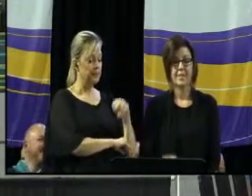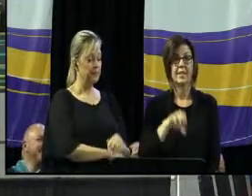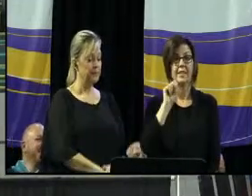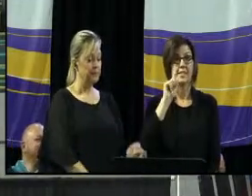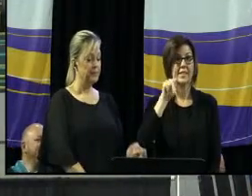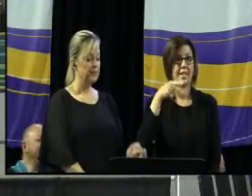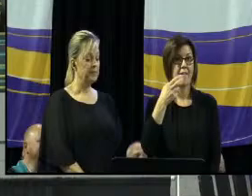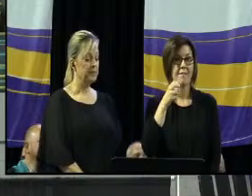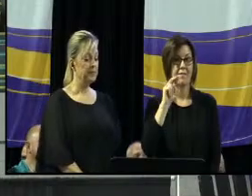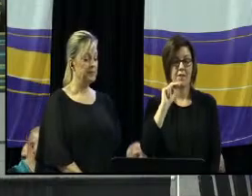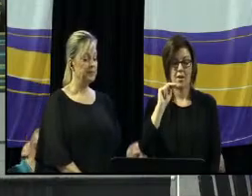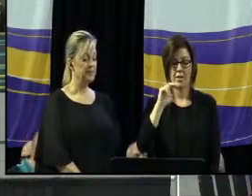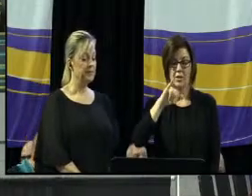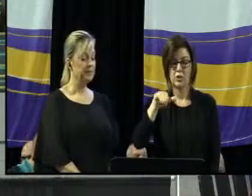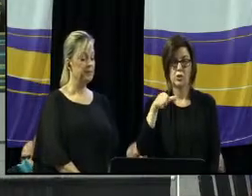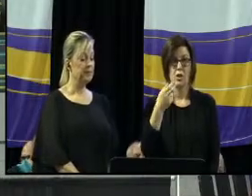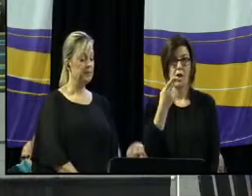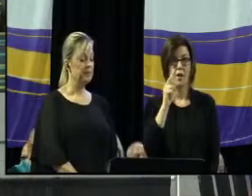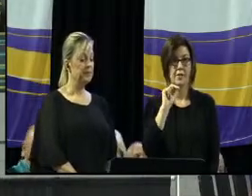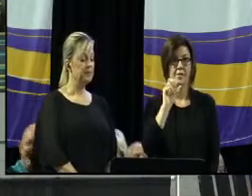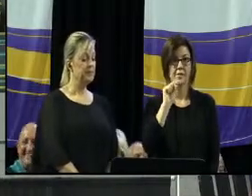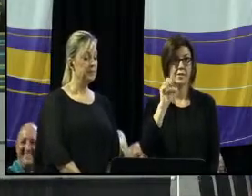Stefan Keyshawn Johnson.